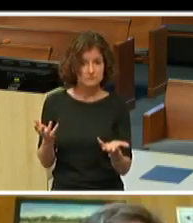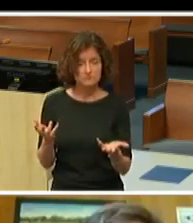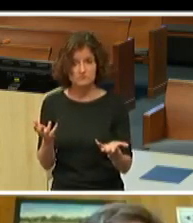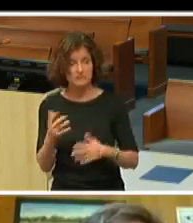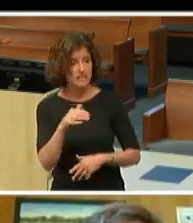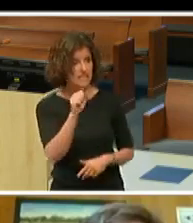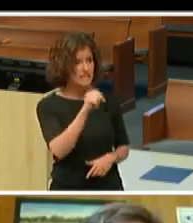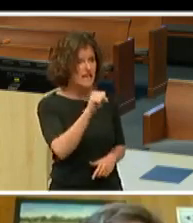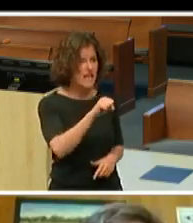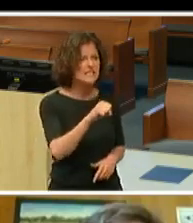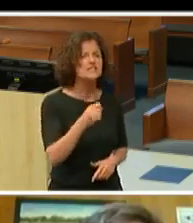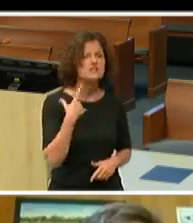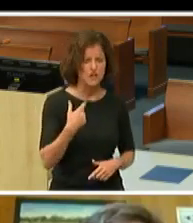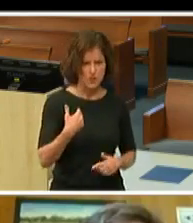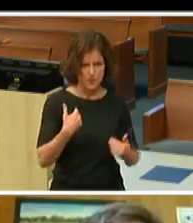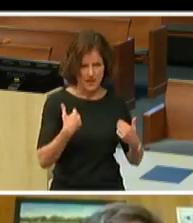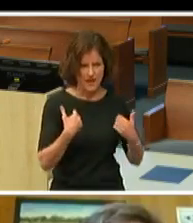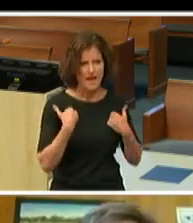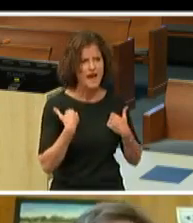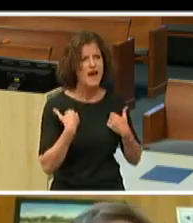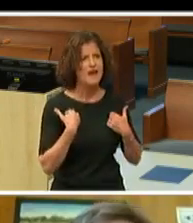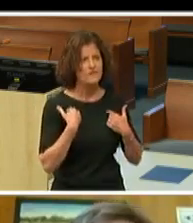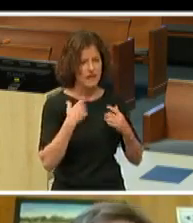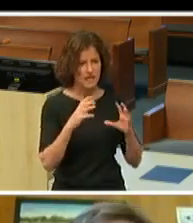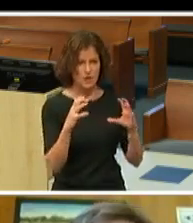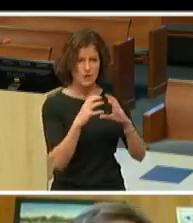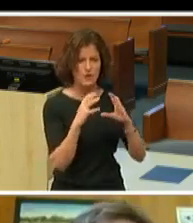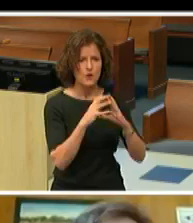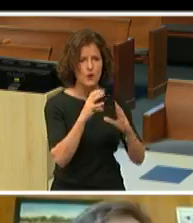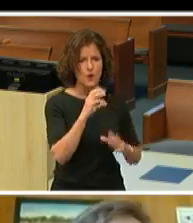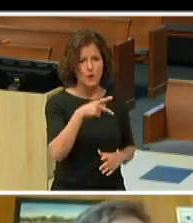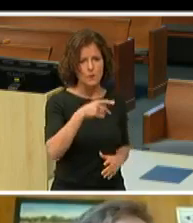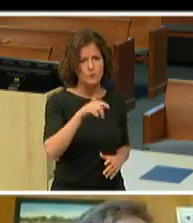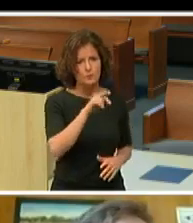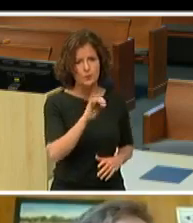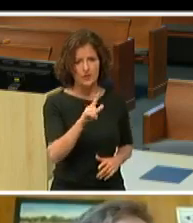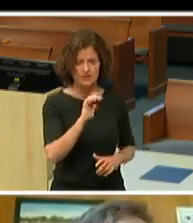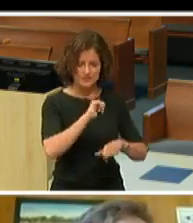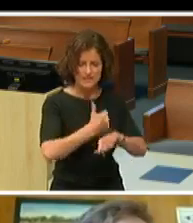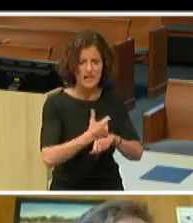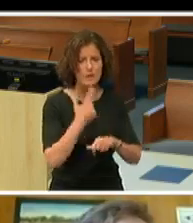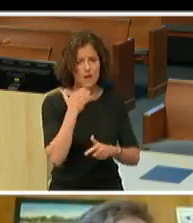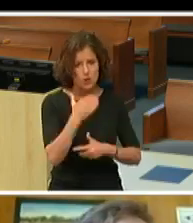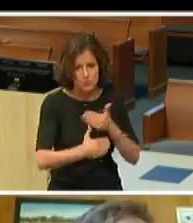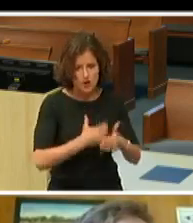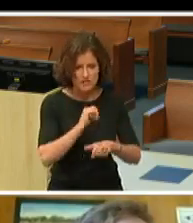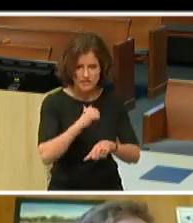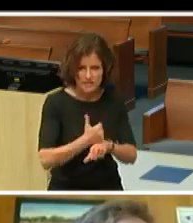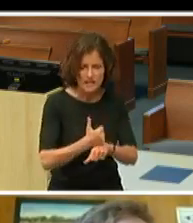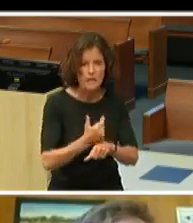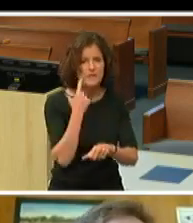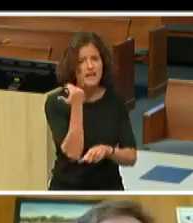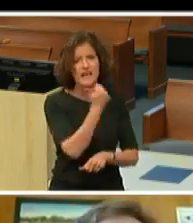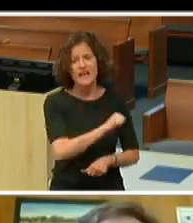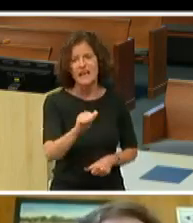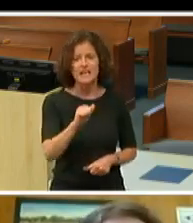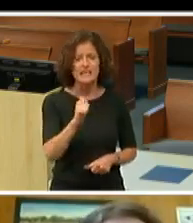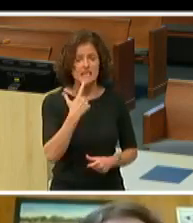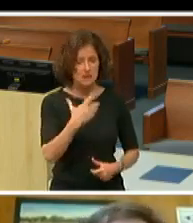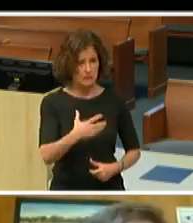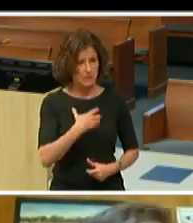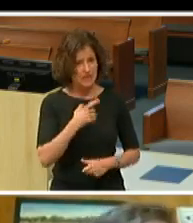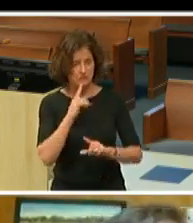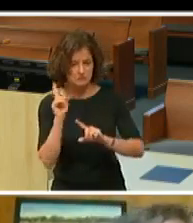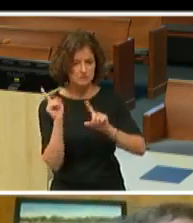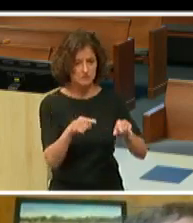Yes, Mr. Chair, we have the portal set up and we have a process in place where any complaints are going to go